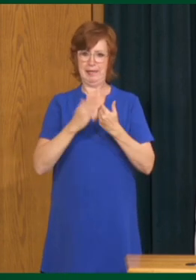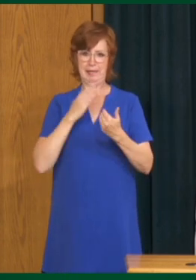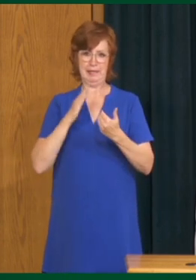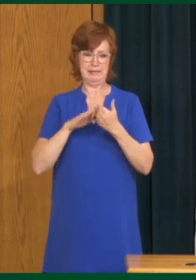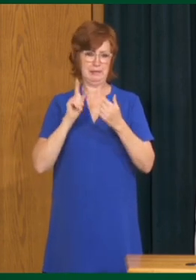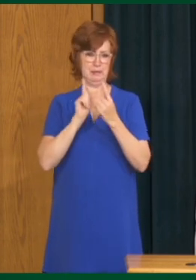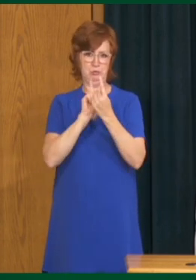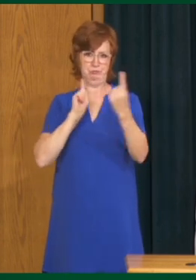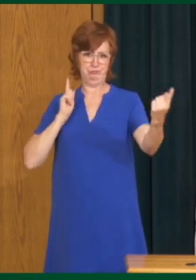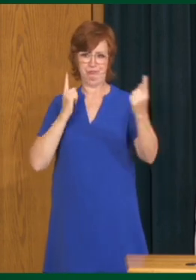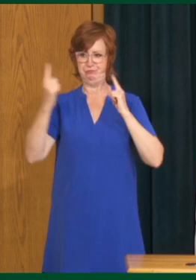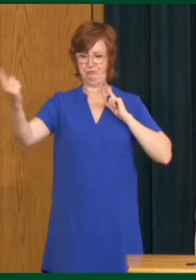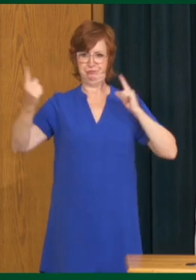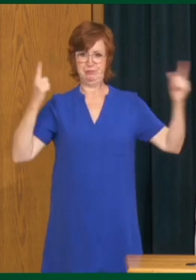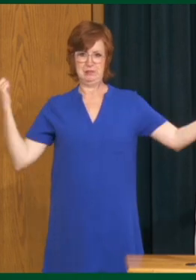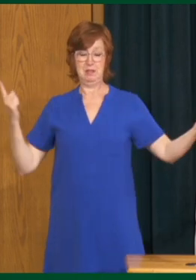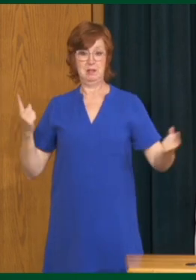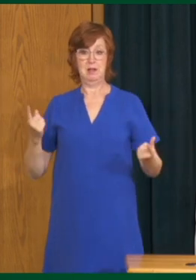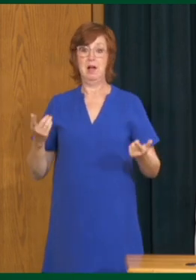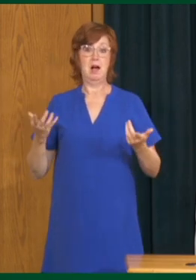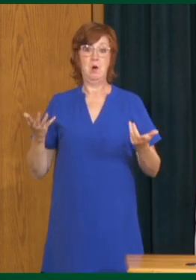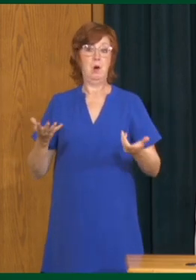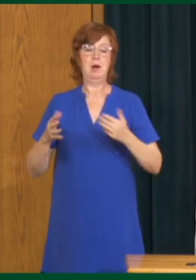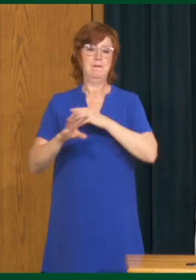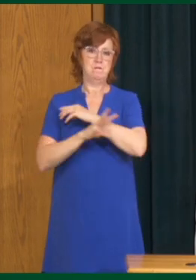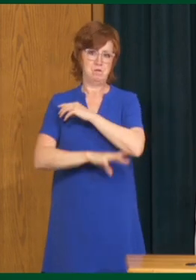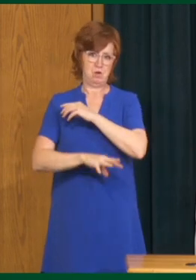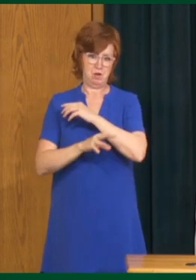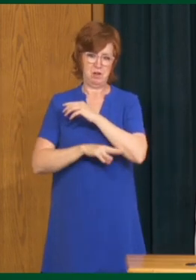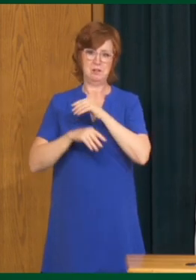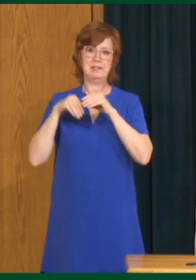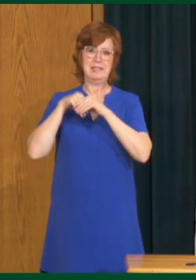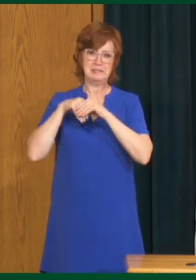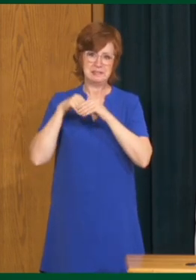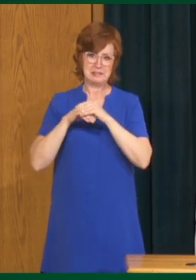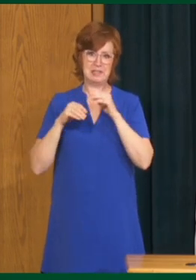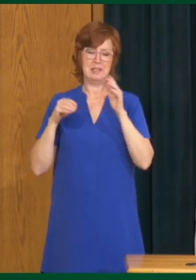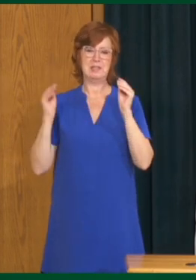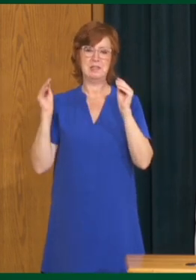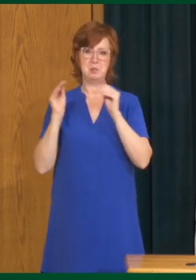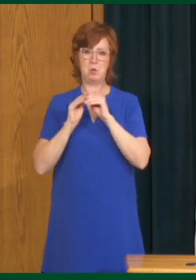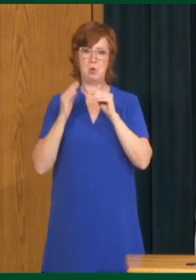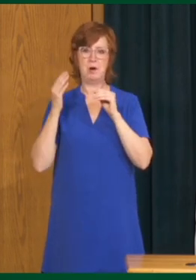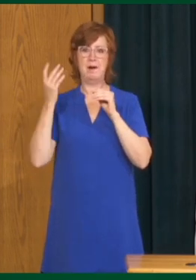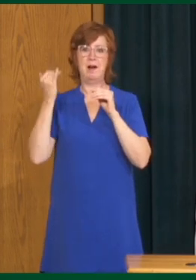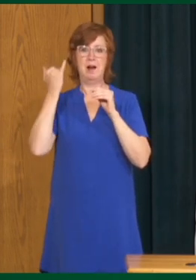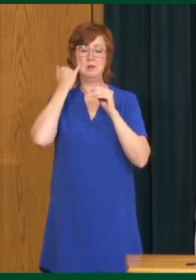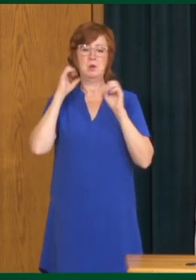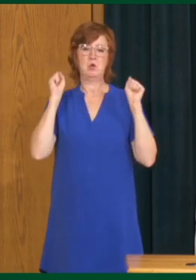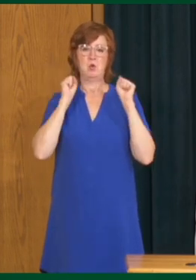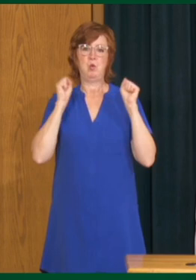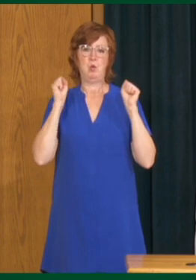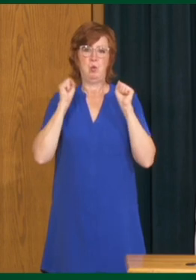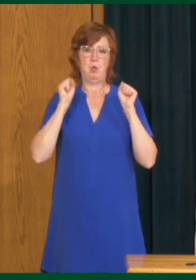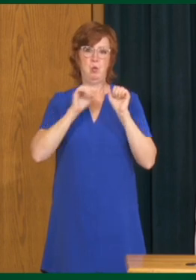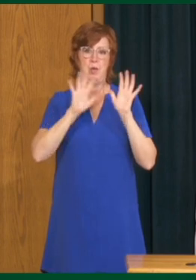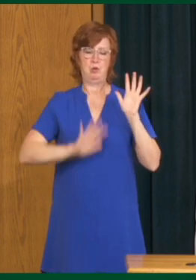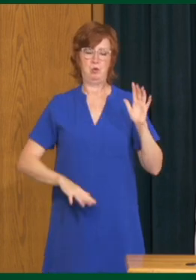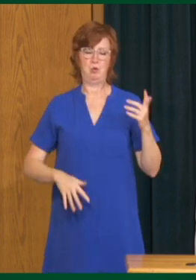But as you move indoors, absolutely, we all need to have on hand a mask and be comfortable using